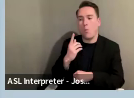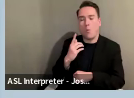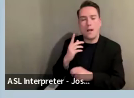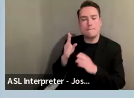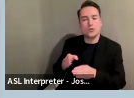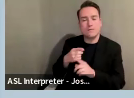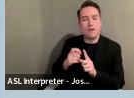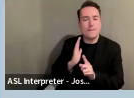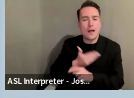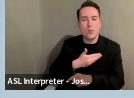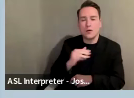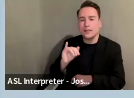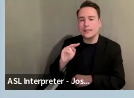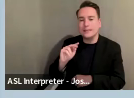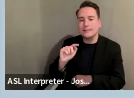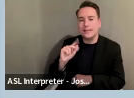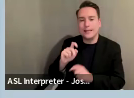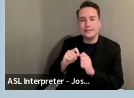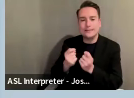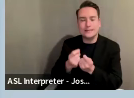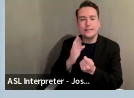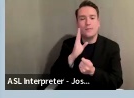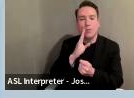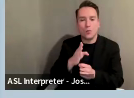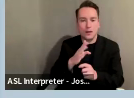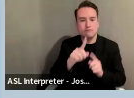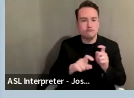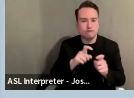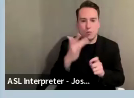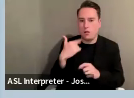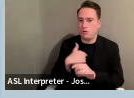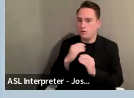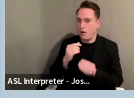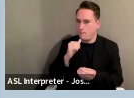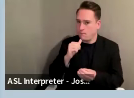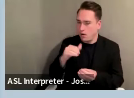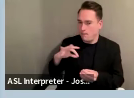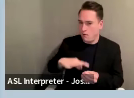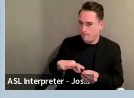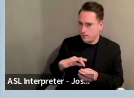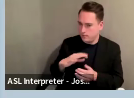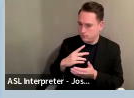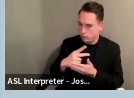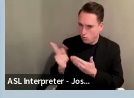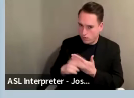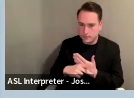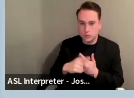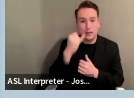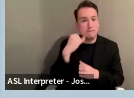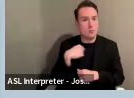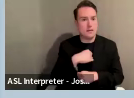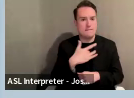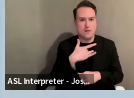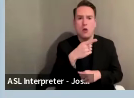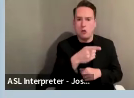to you. They'll obtain some preliminary information. We are a nonprofit. And then if they think you're a suitable candidate for estate planning,